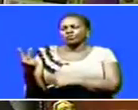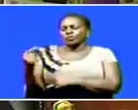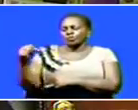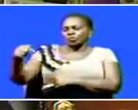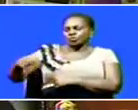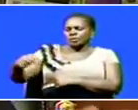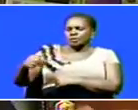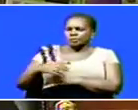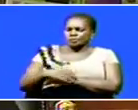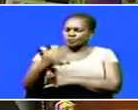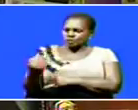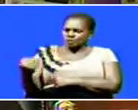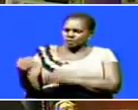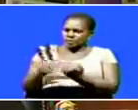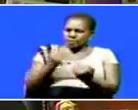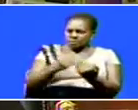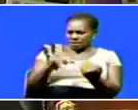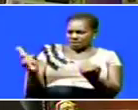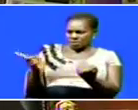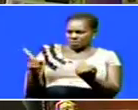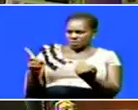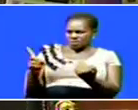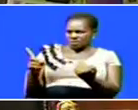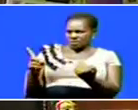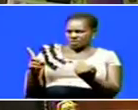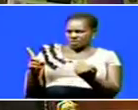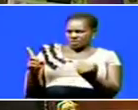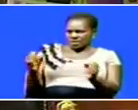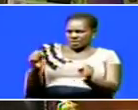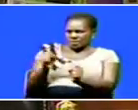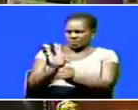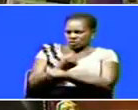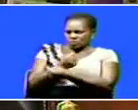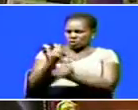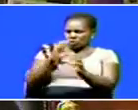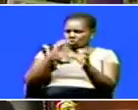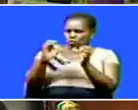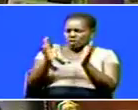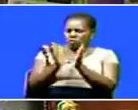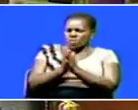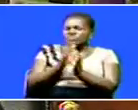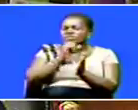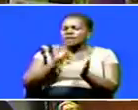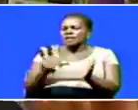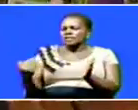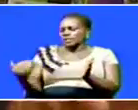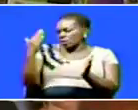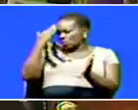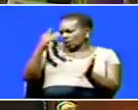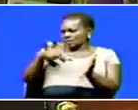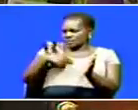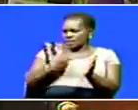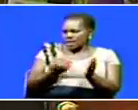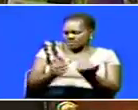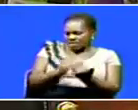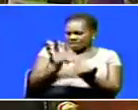Today, wale watoto tumelelea Nairobi, they cannot be able to communicate with their grandparents. Sababu sisi